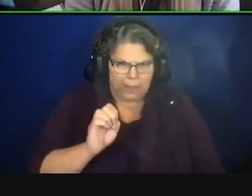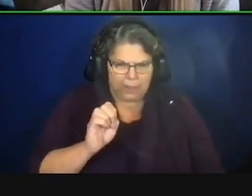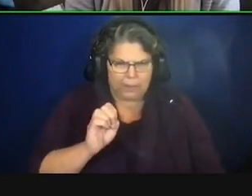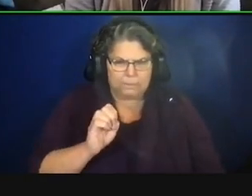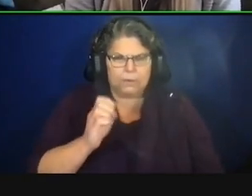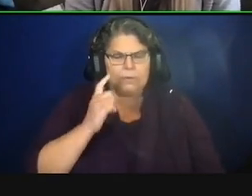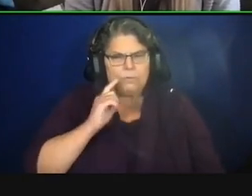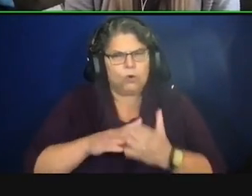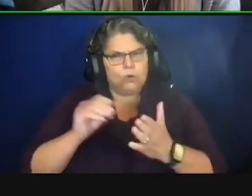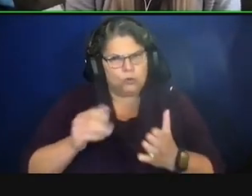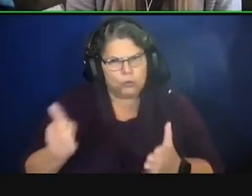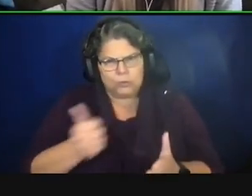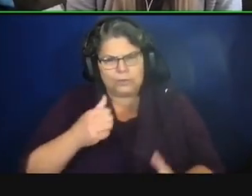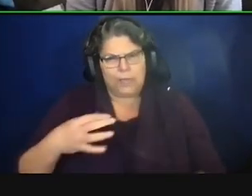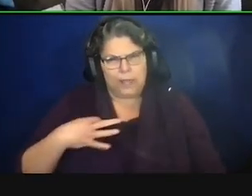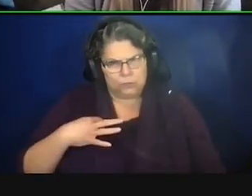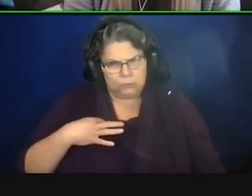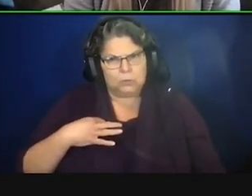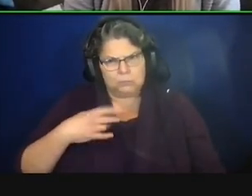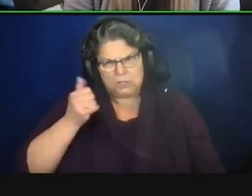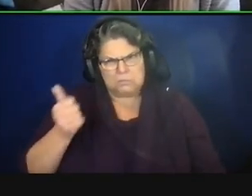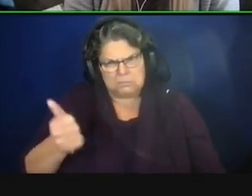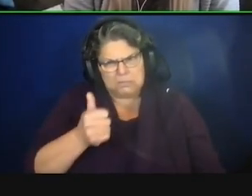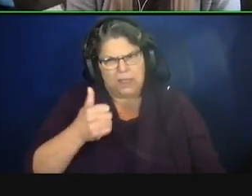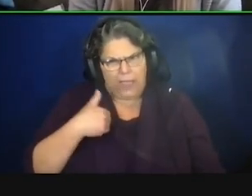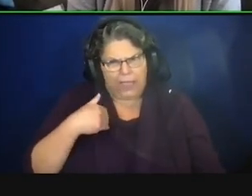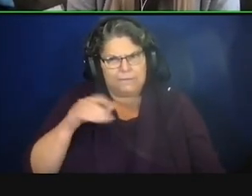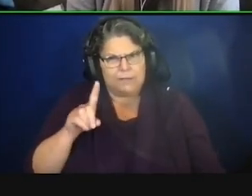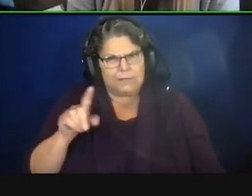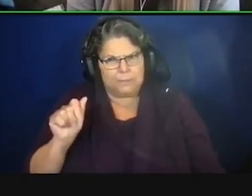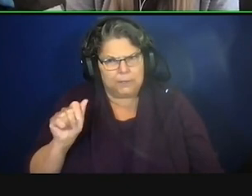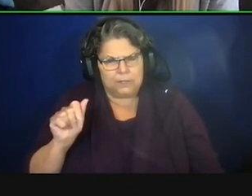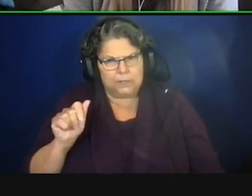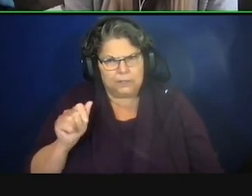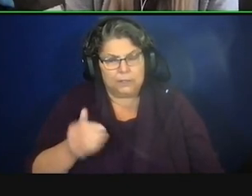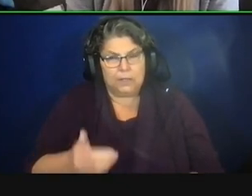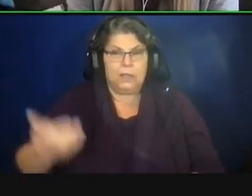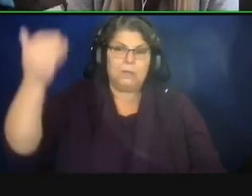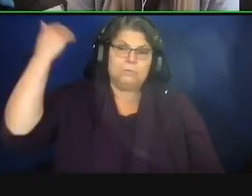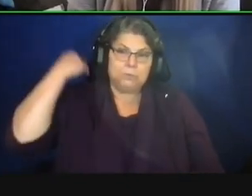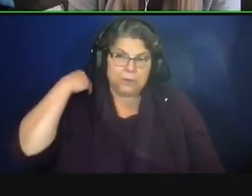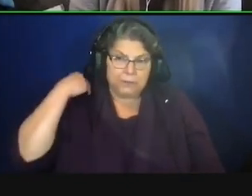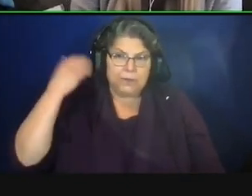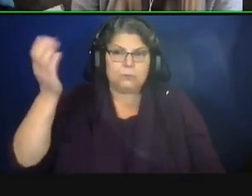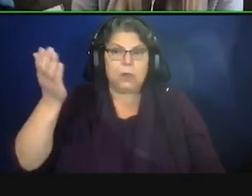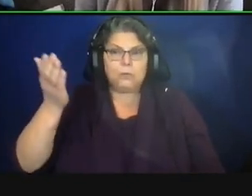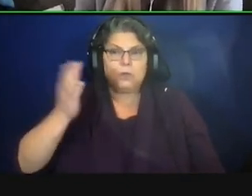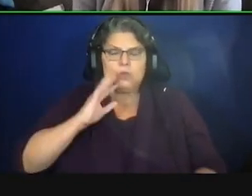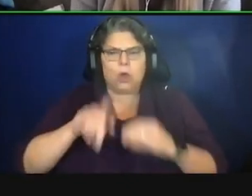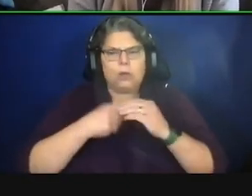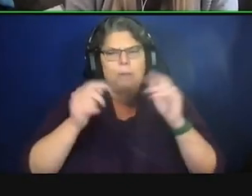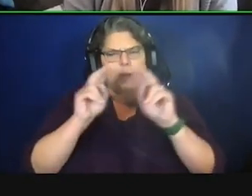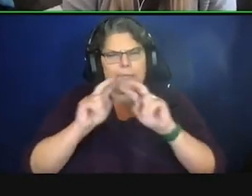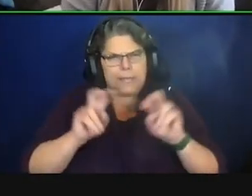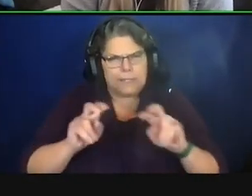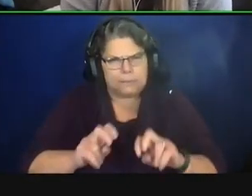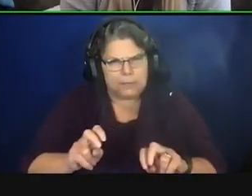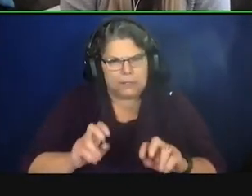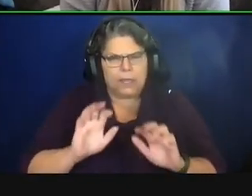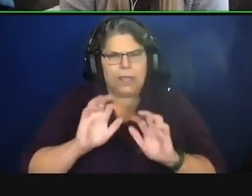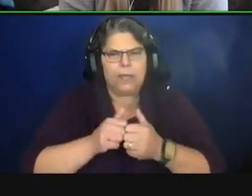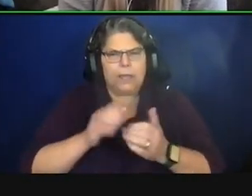eligible students with disabilities. In our previous presentation, we talked about assessments and how a student